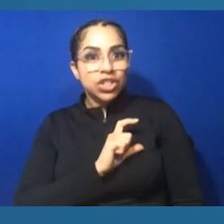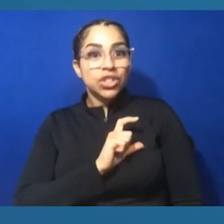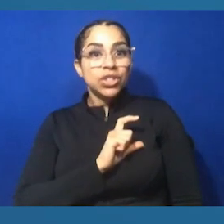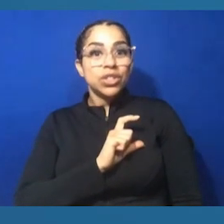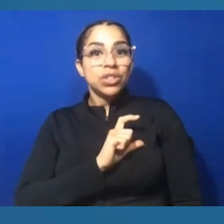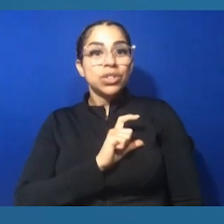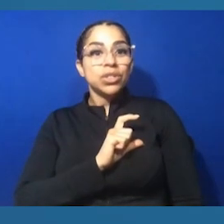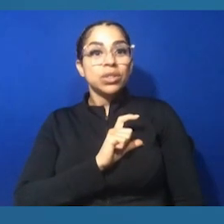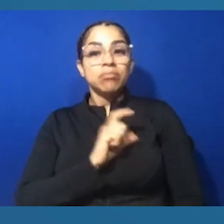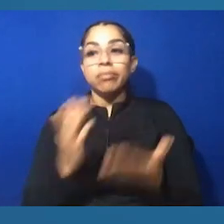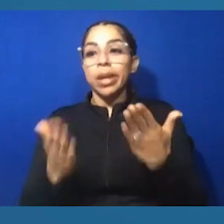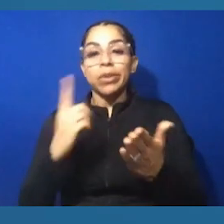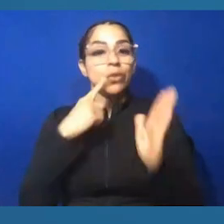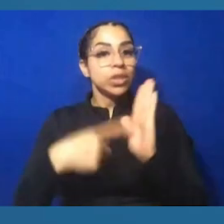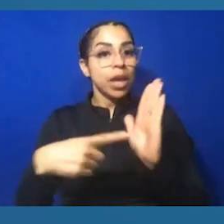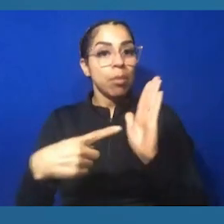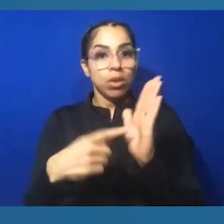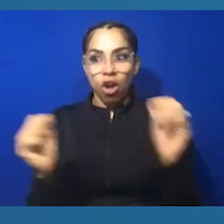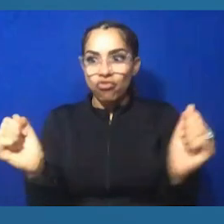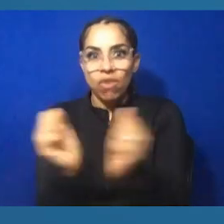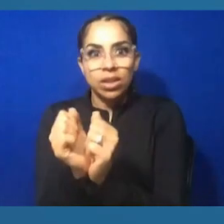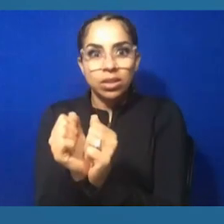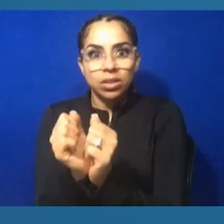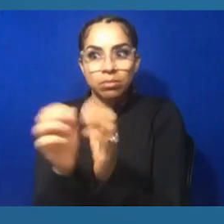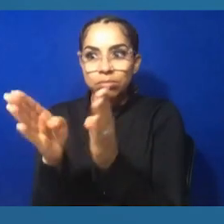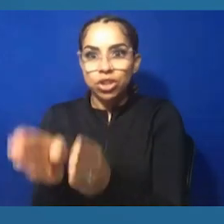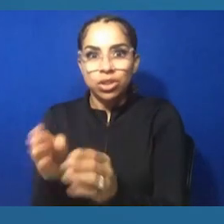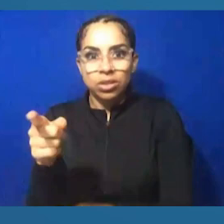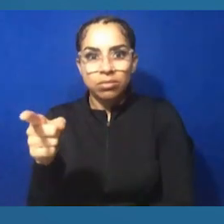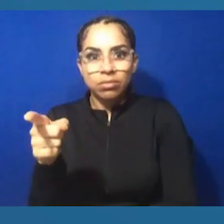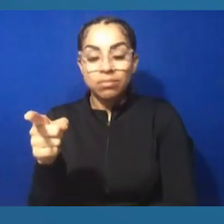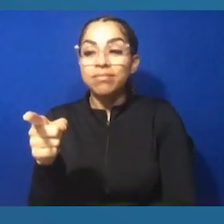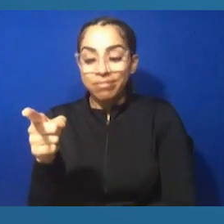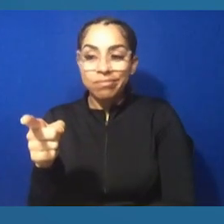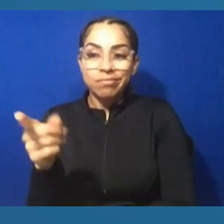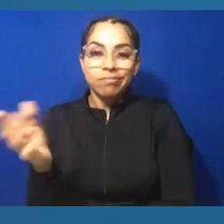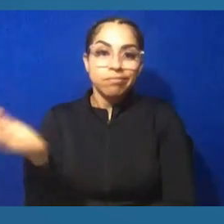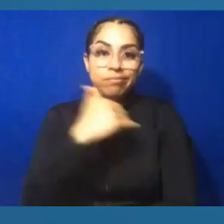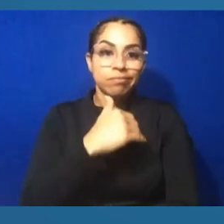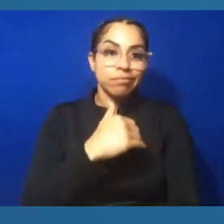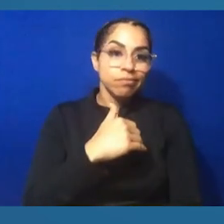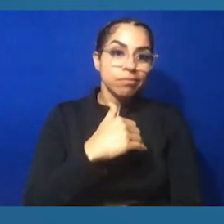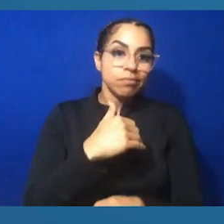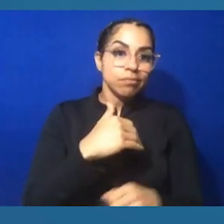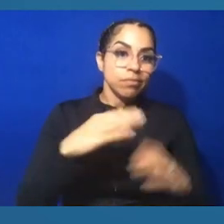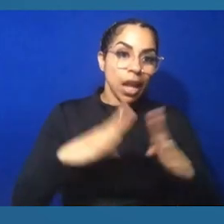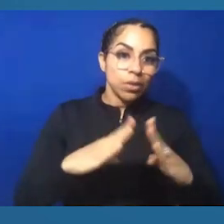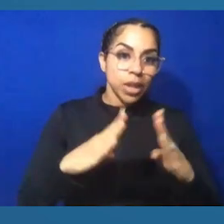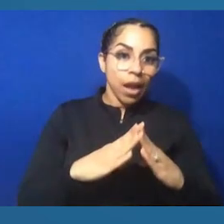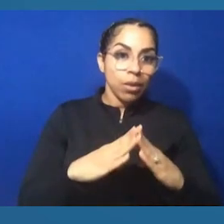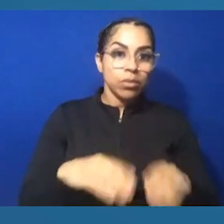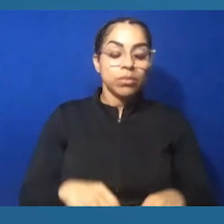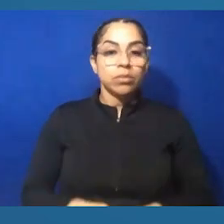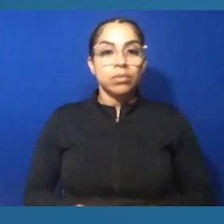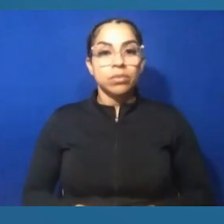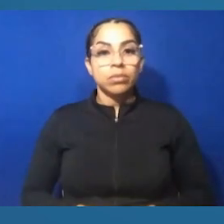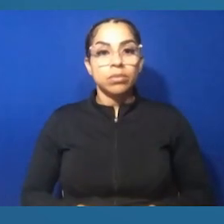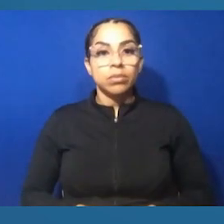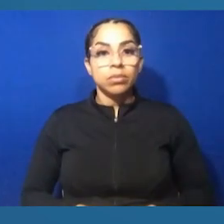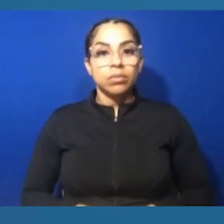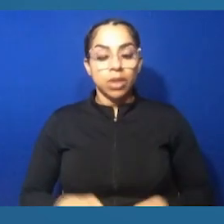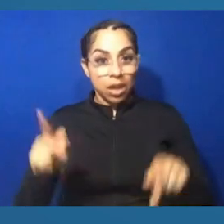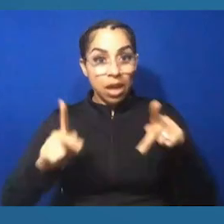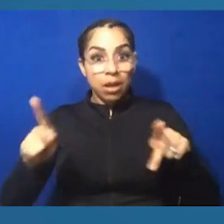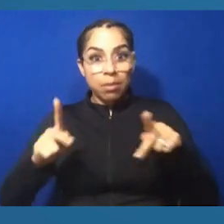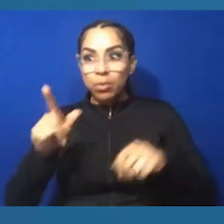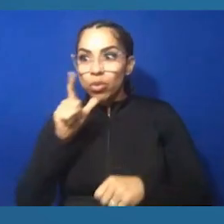offender, bring them downtown, and people who do harm to others get cycled